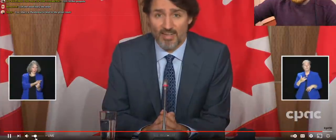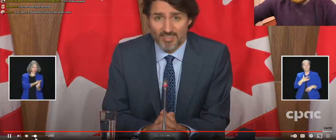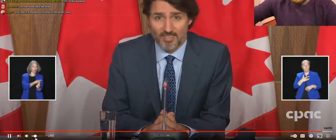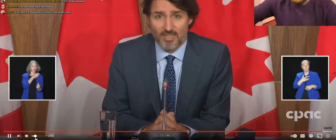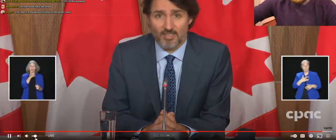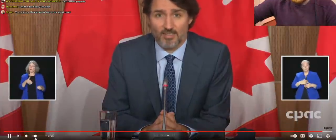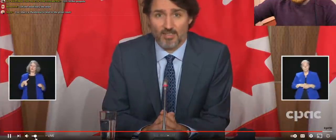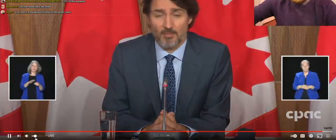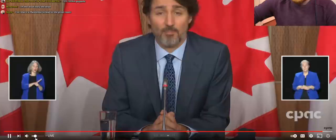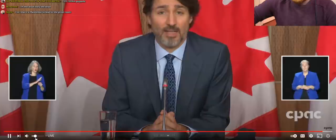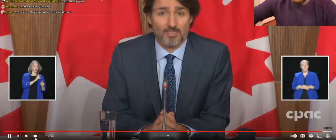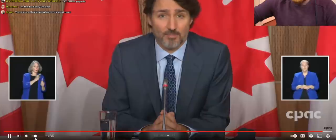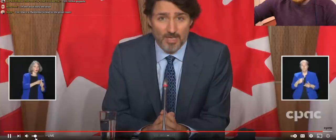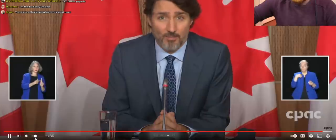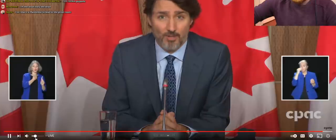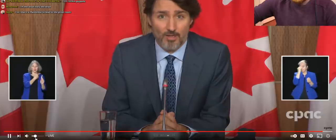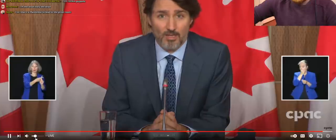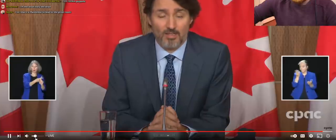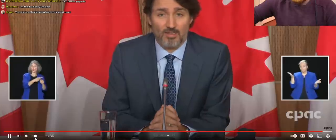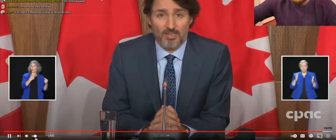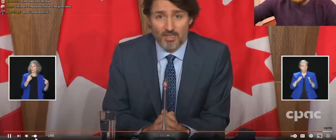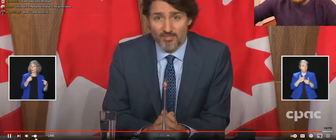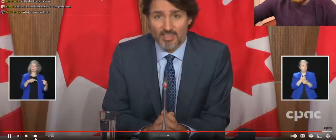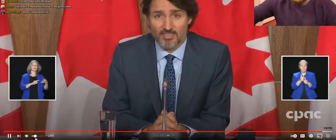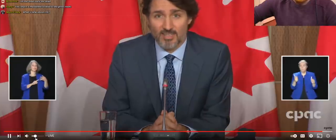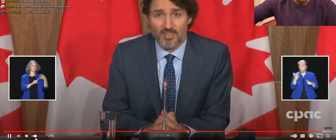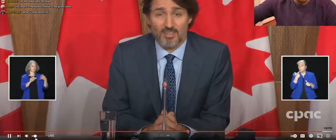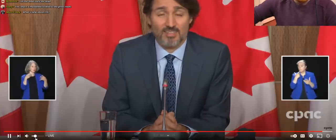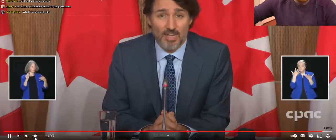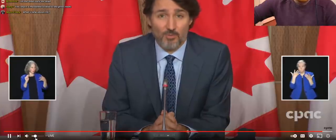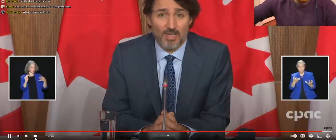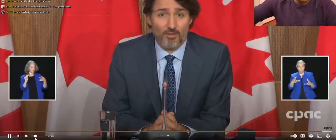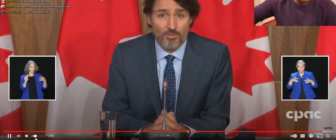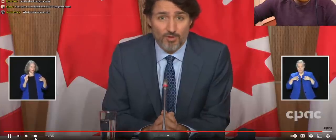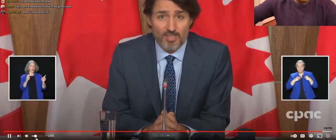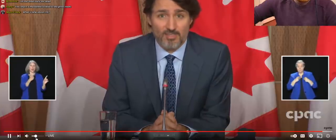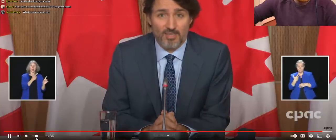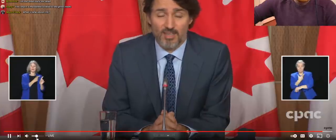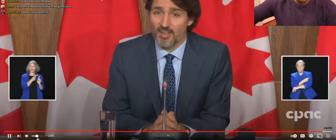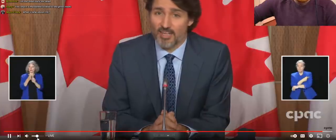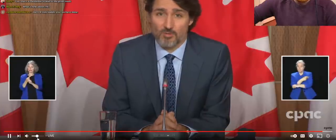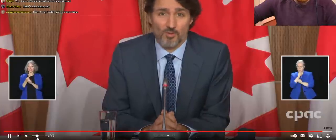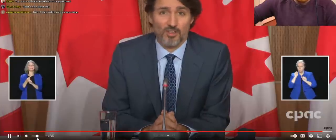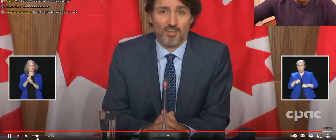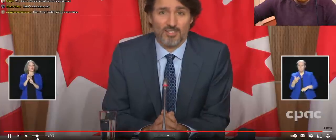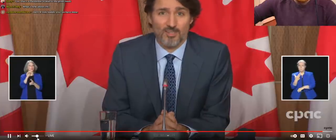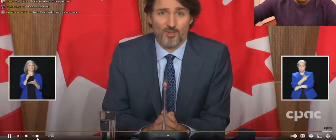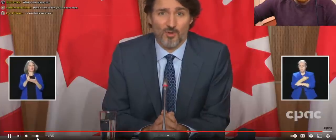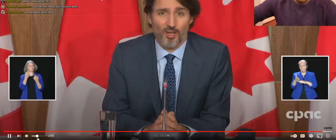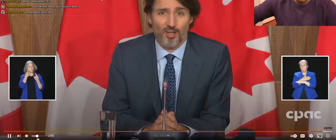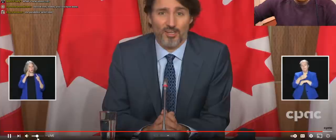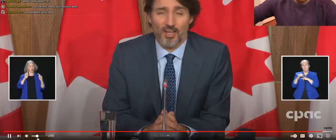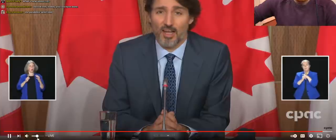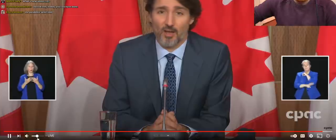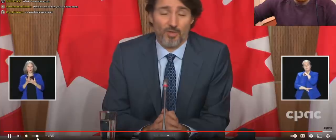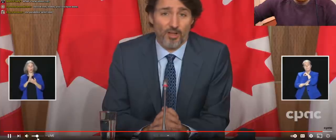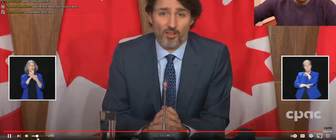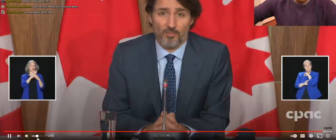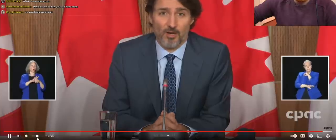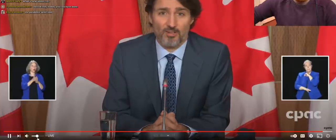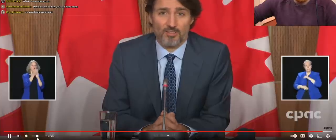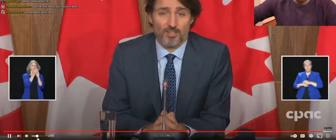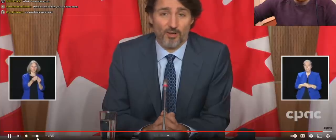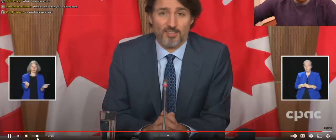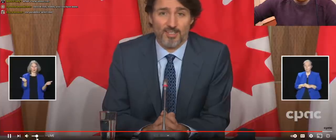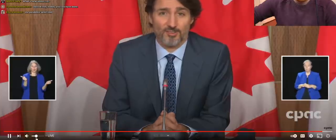Fully vaccinated by September. Getting vaccinated is how we get through this, and that's what we're going to continue to work on with all